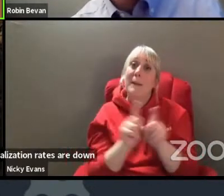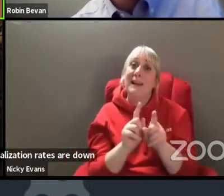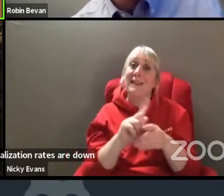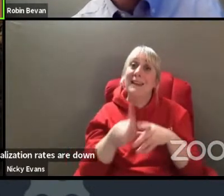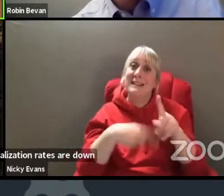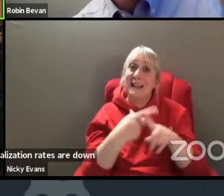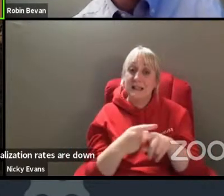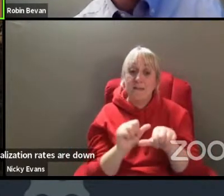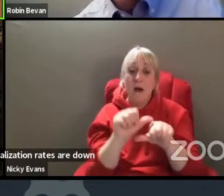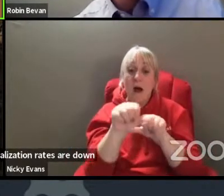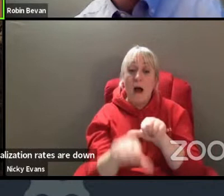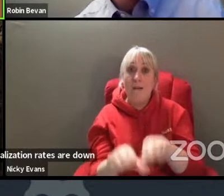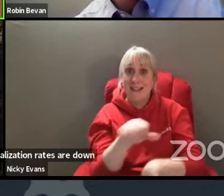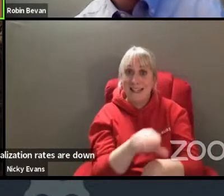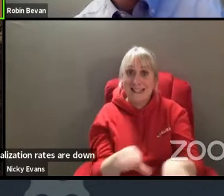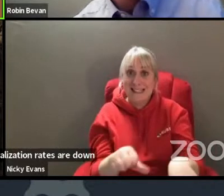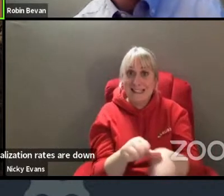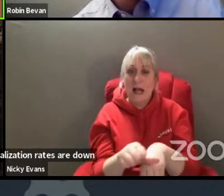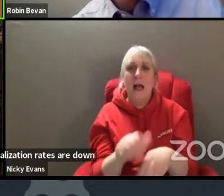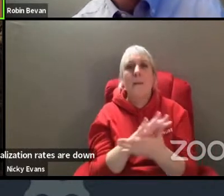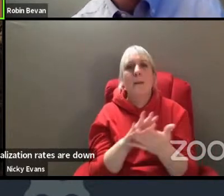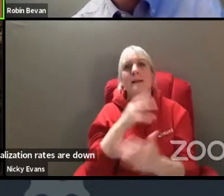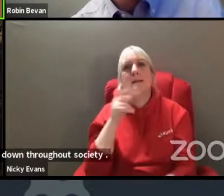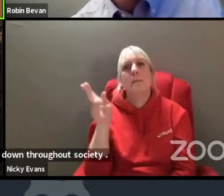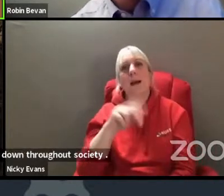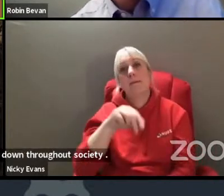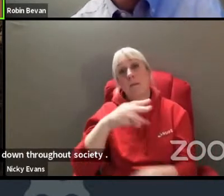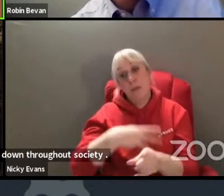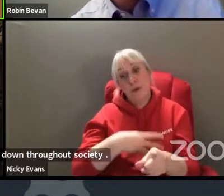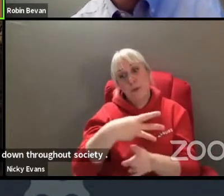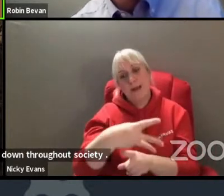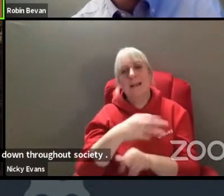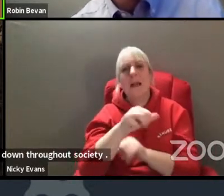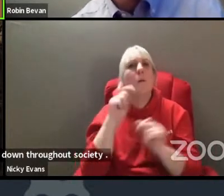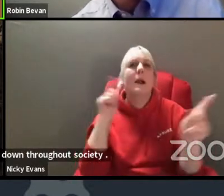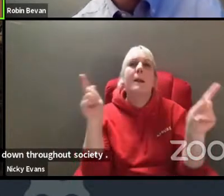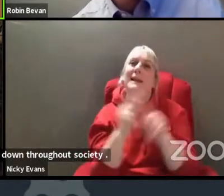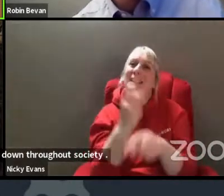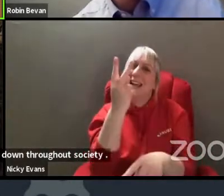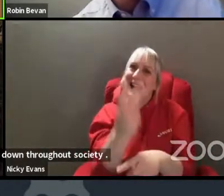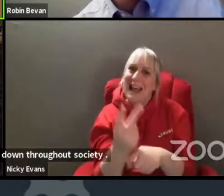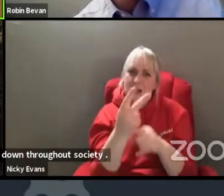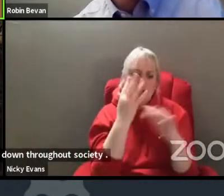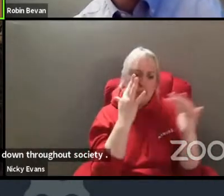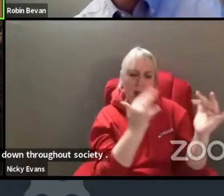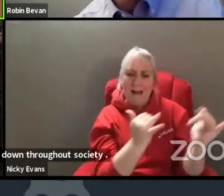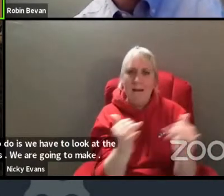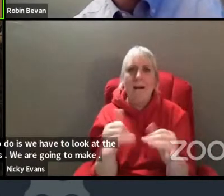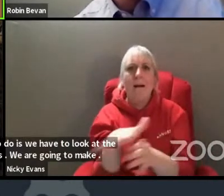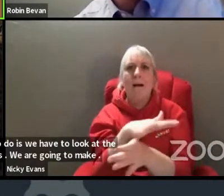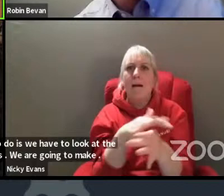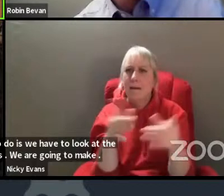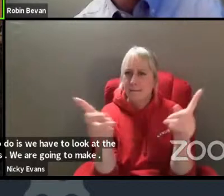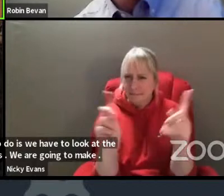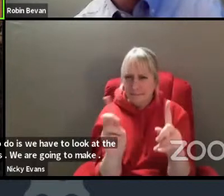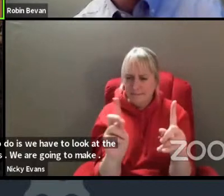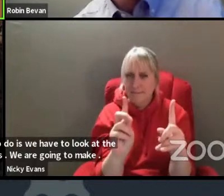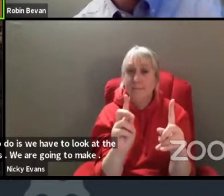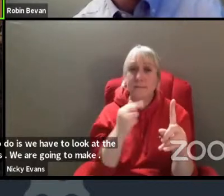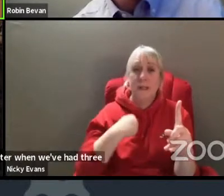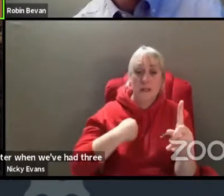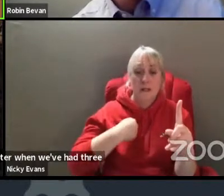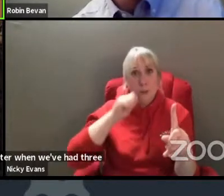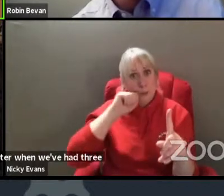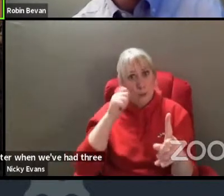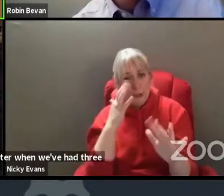at school, and we will look again at the situation that is taking place in schools. We're going to keep a very, very close